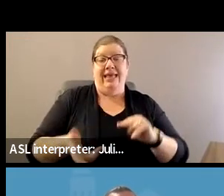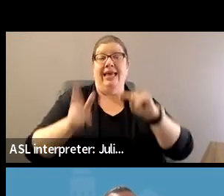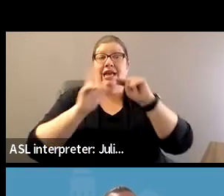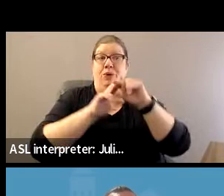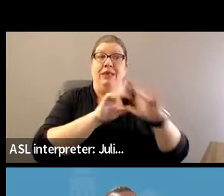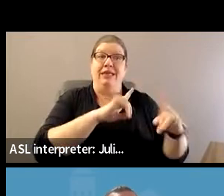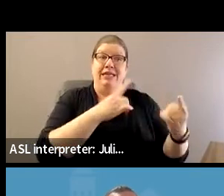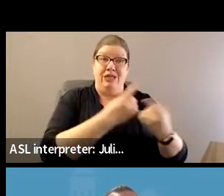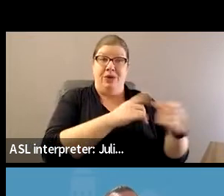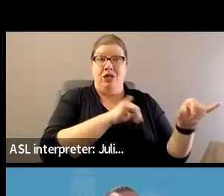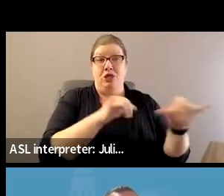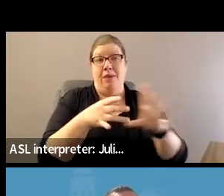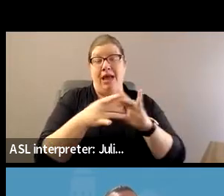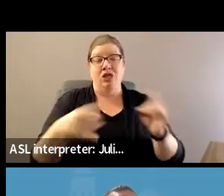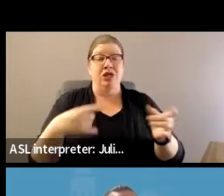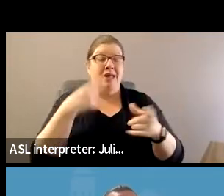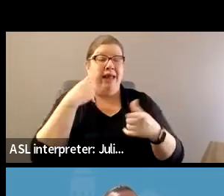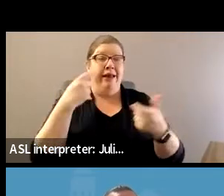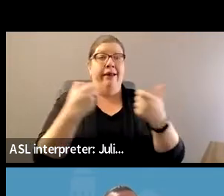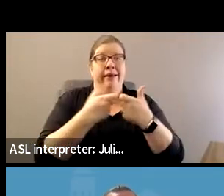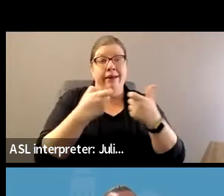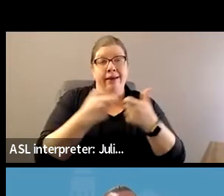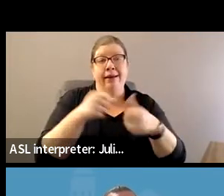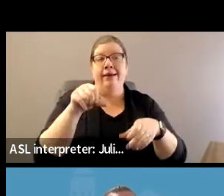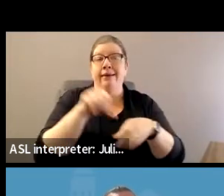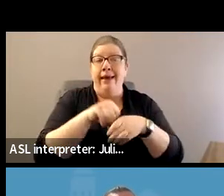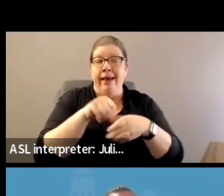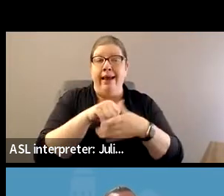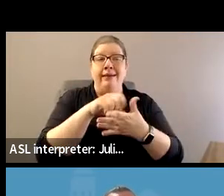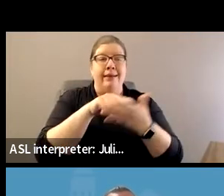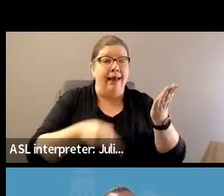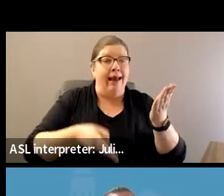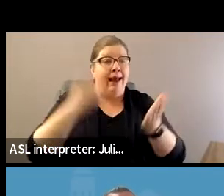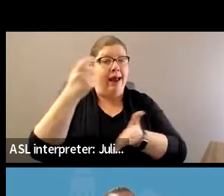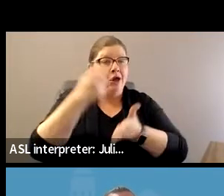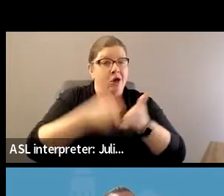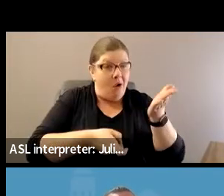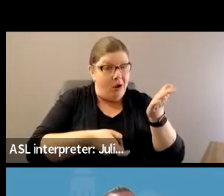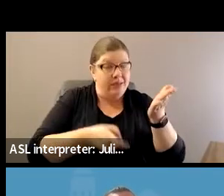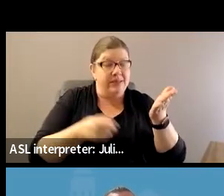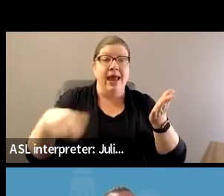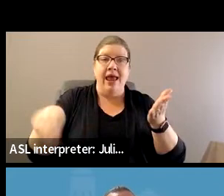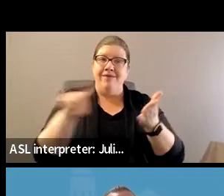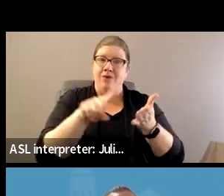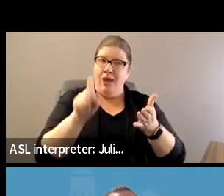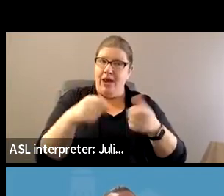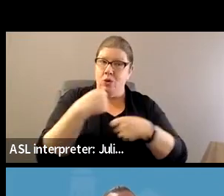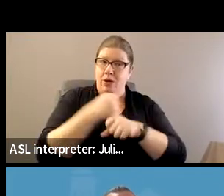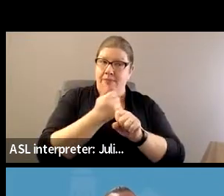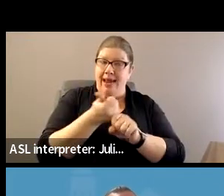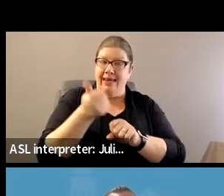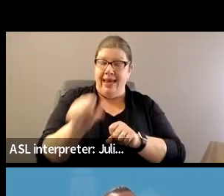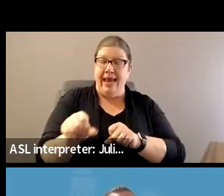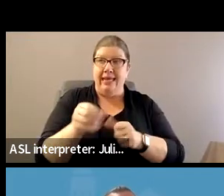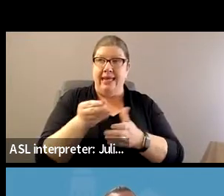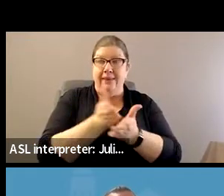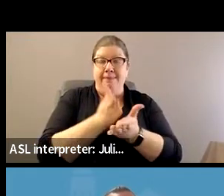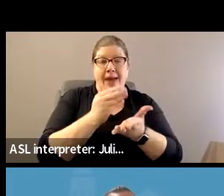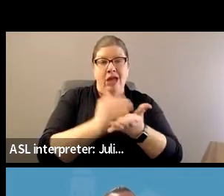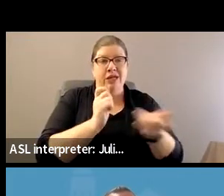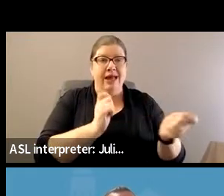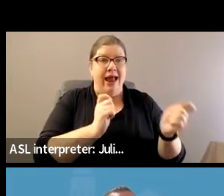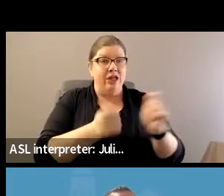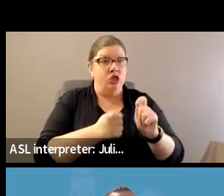as you mentioned, in utilities and other high costs. Have you had to make any budget adjustments that you